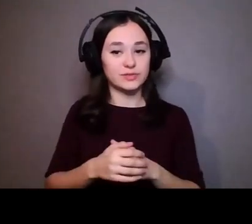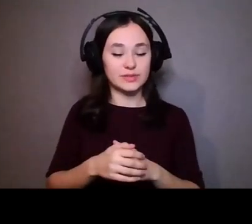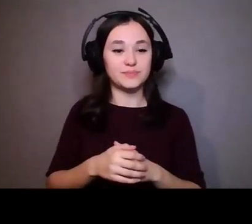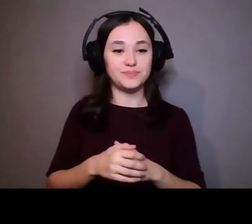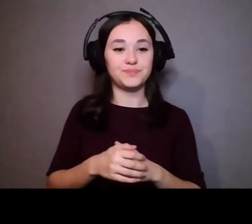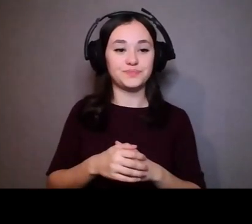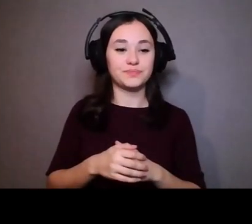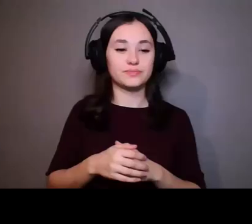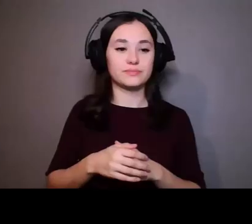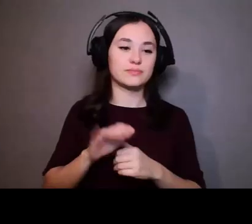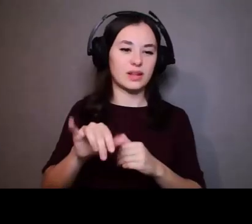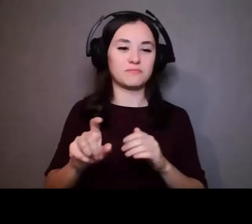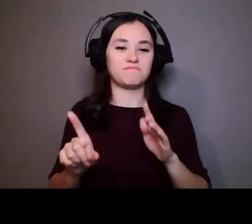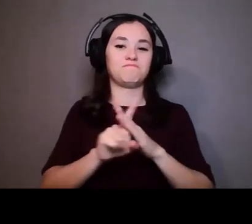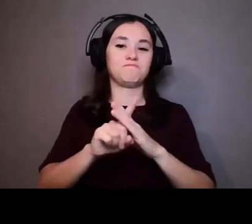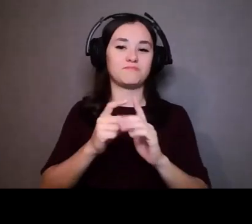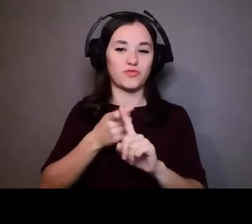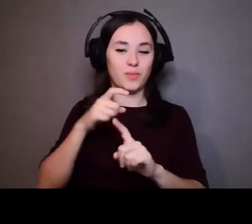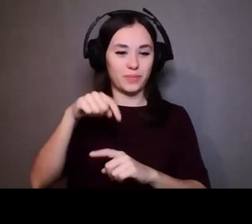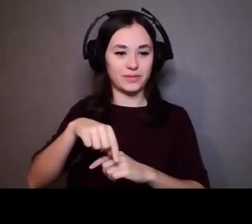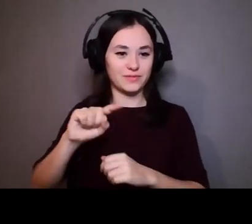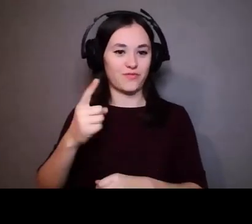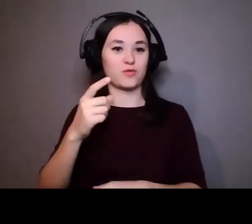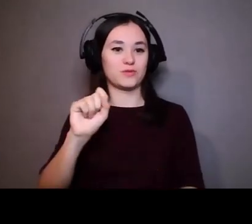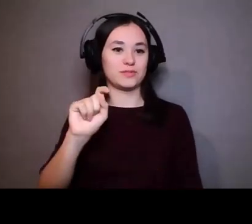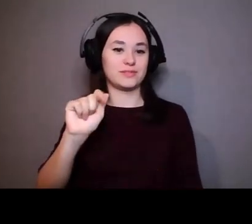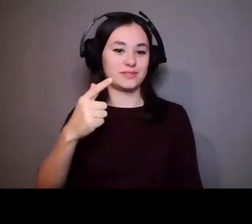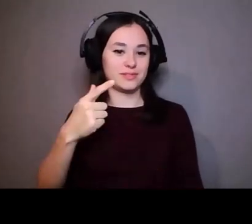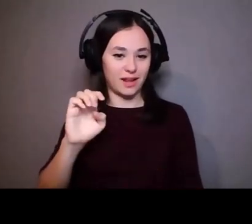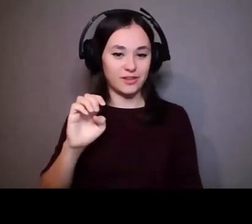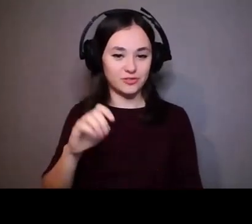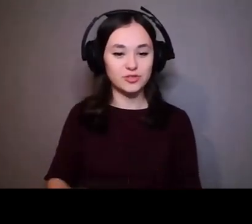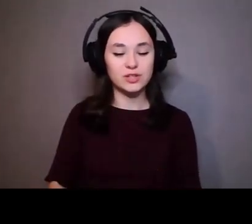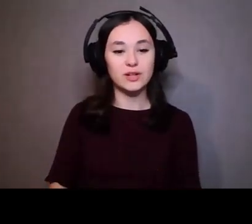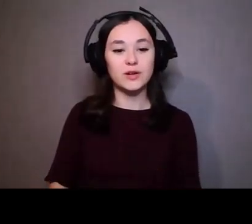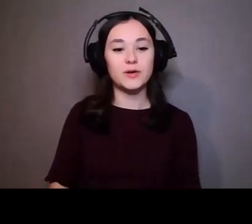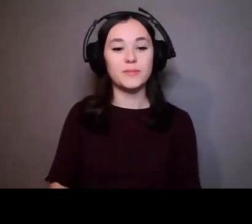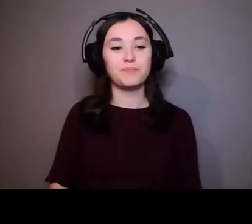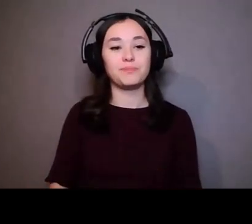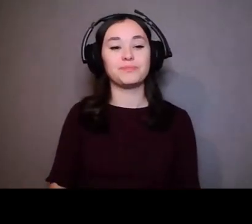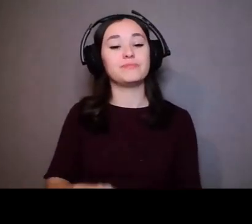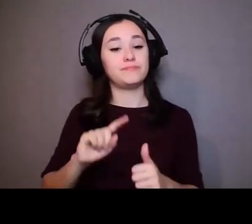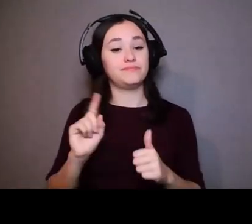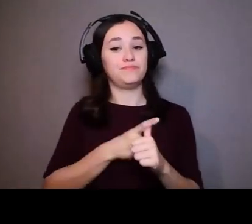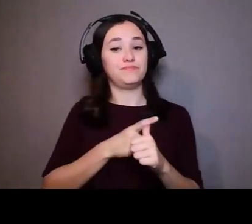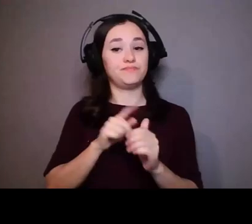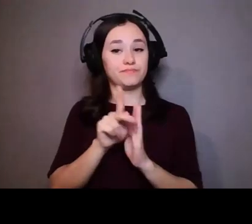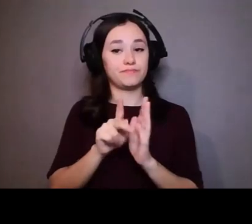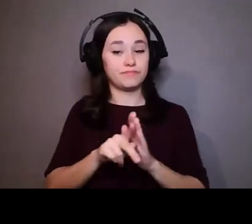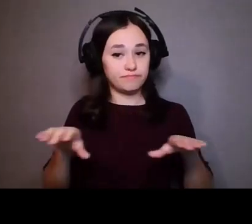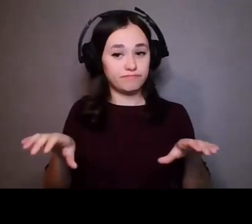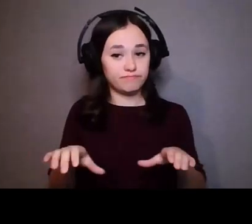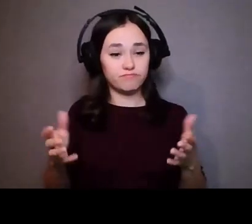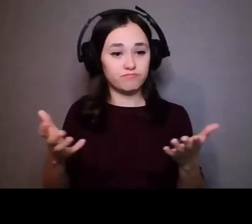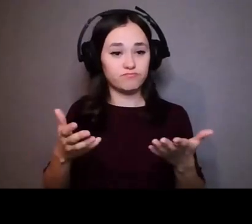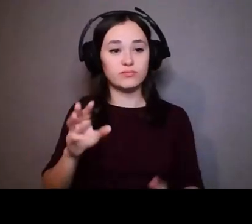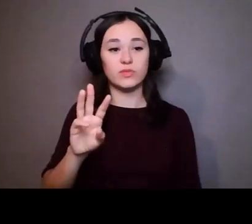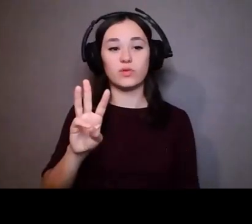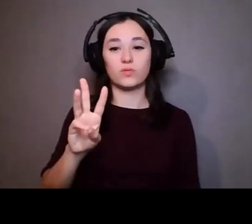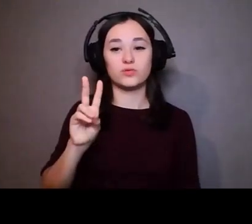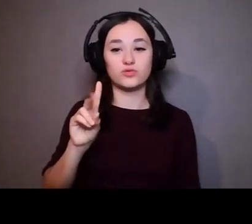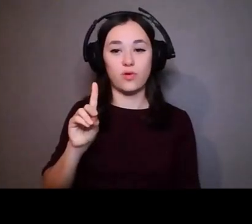of the process. The first policy action here is around withdrawal